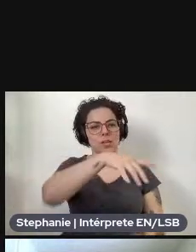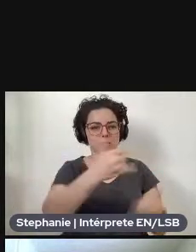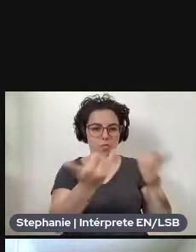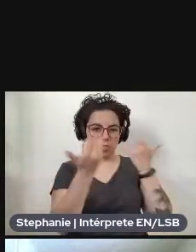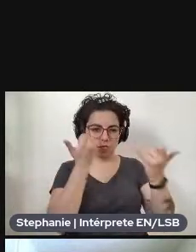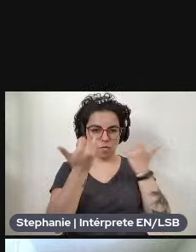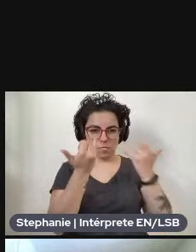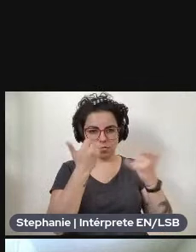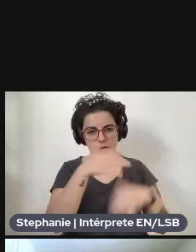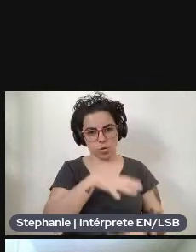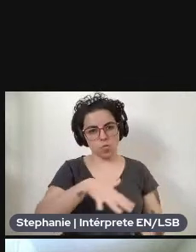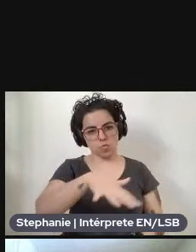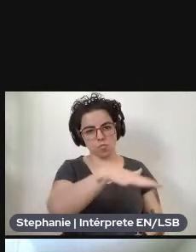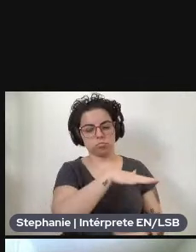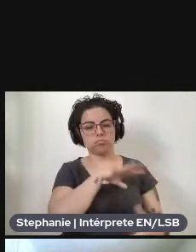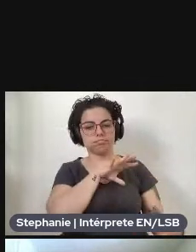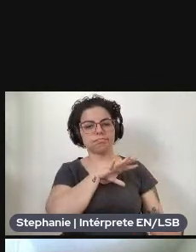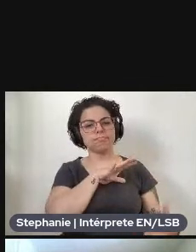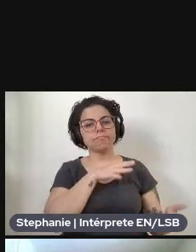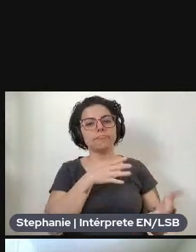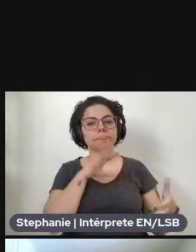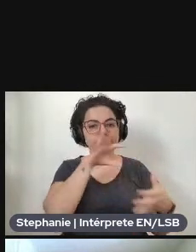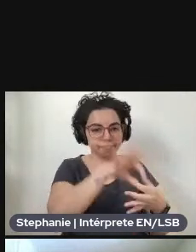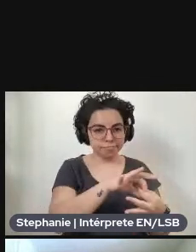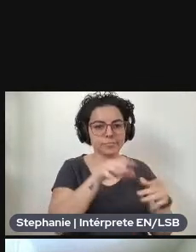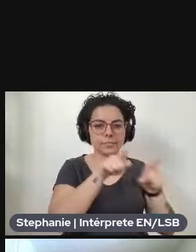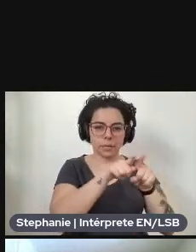information and which